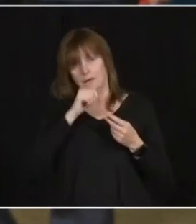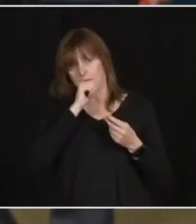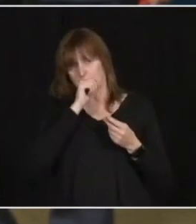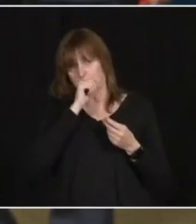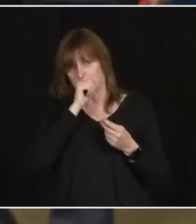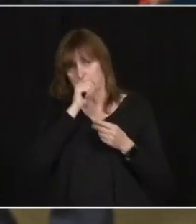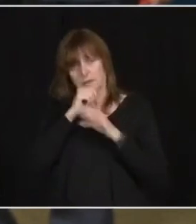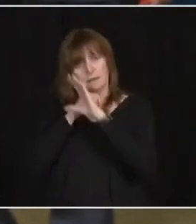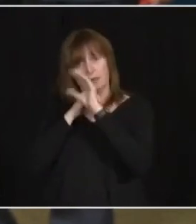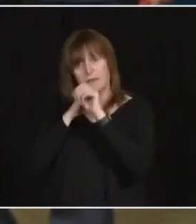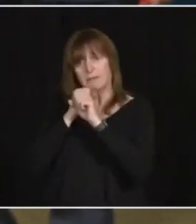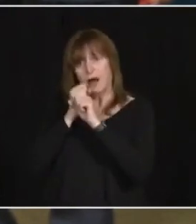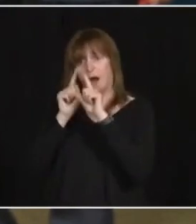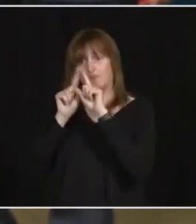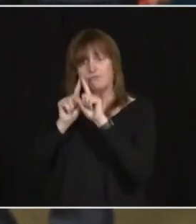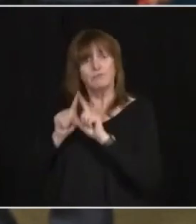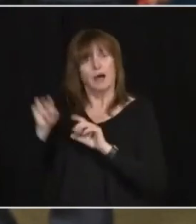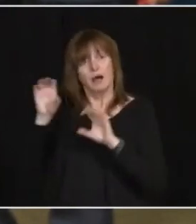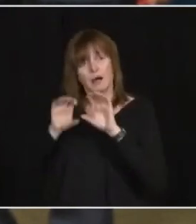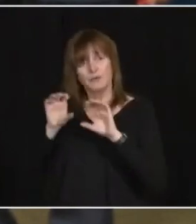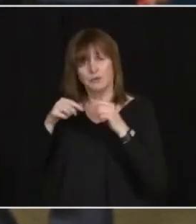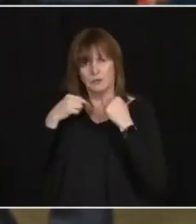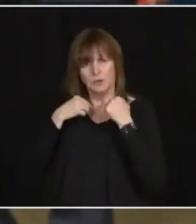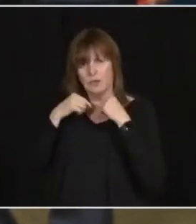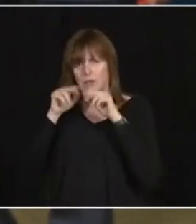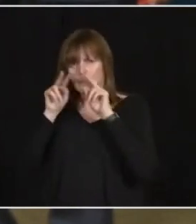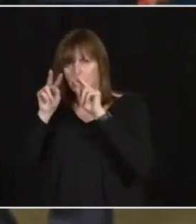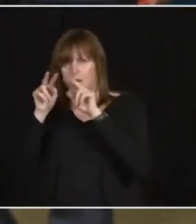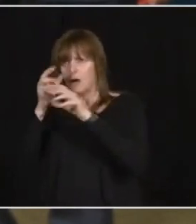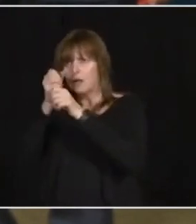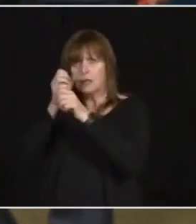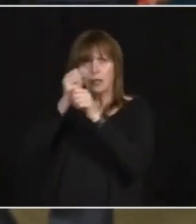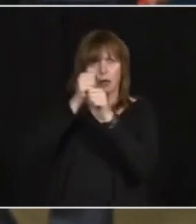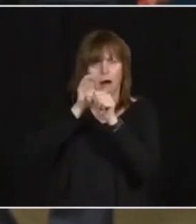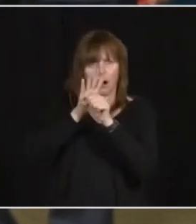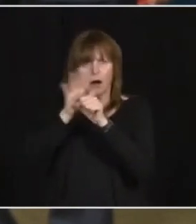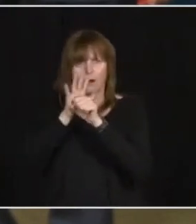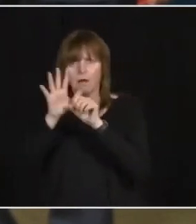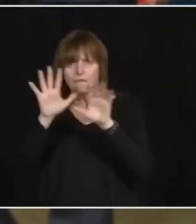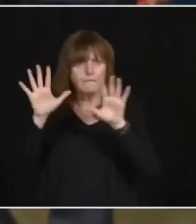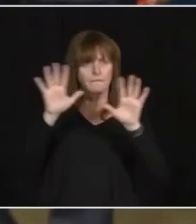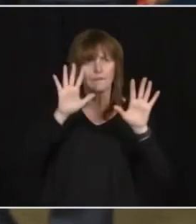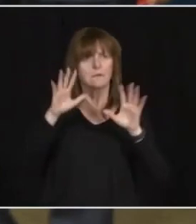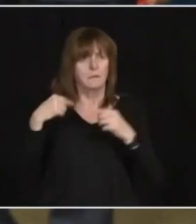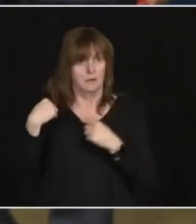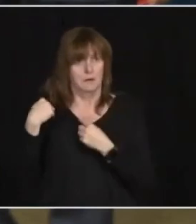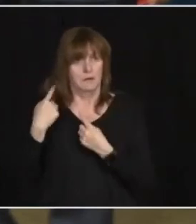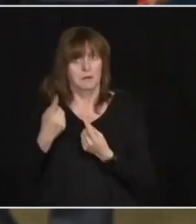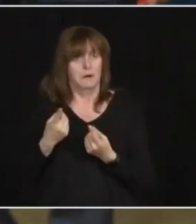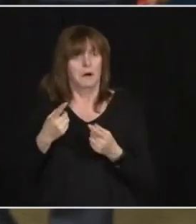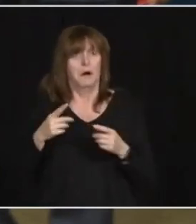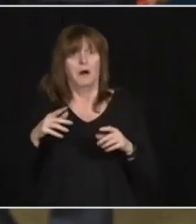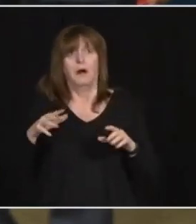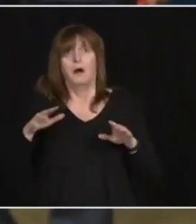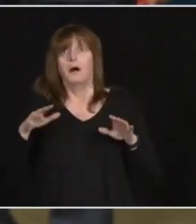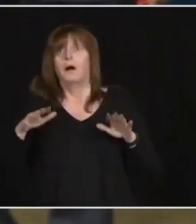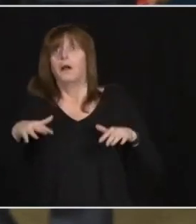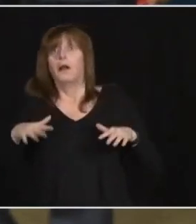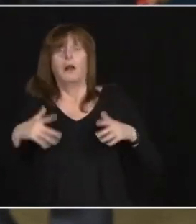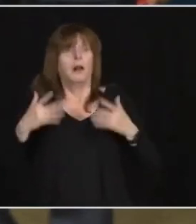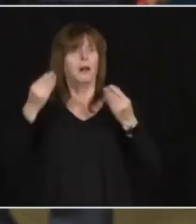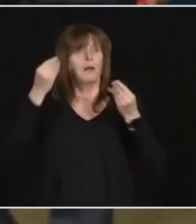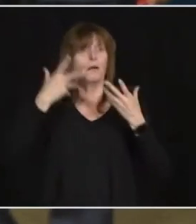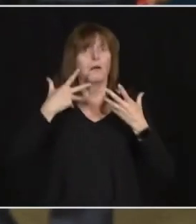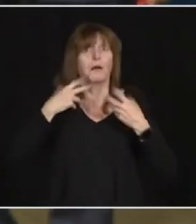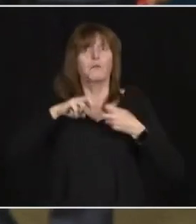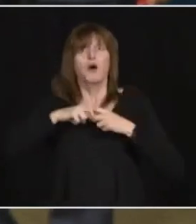following that very closely. We have not received indications of significant problems as yet, but as we're